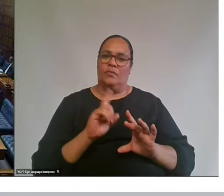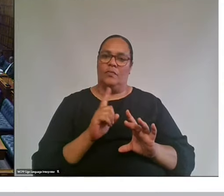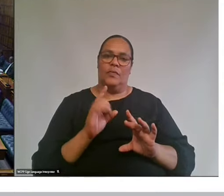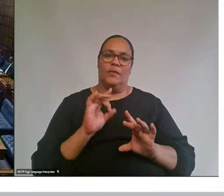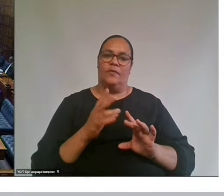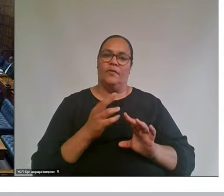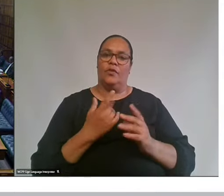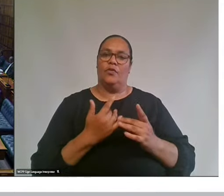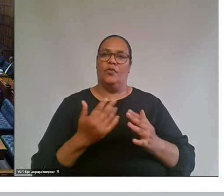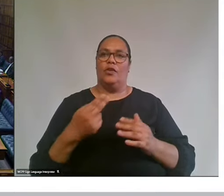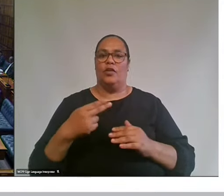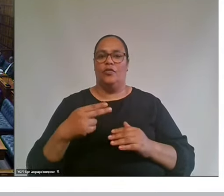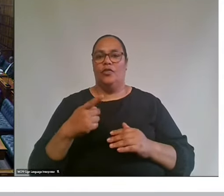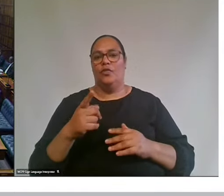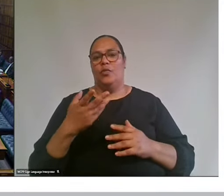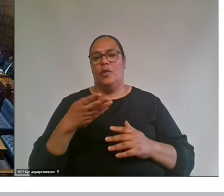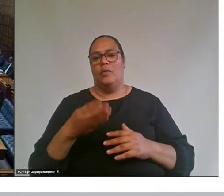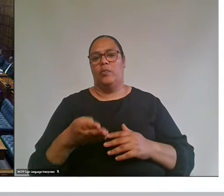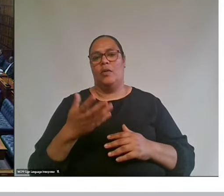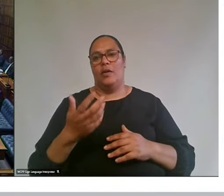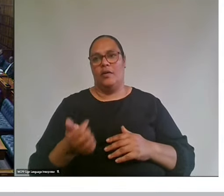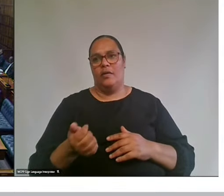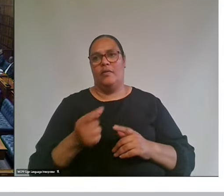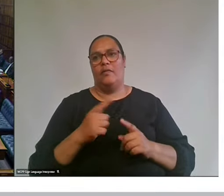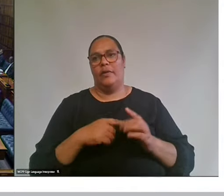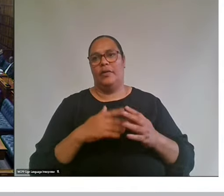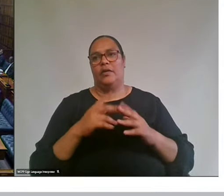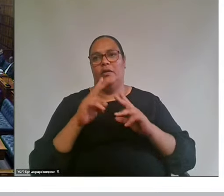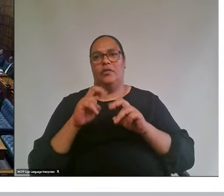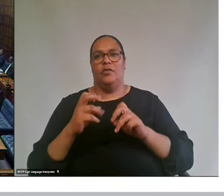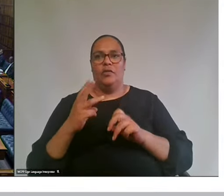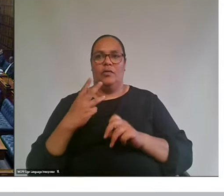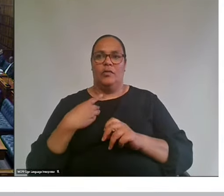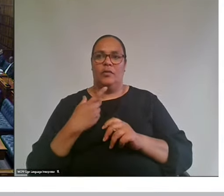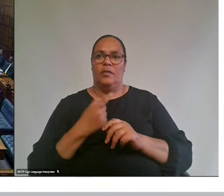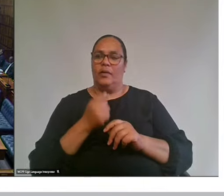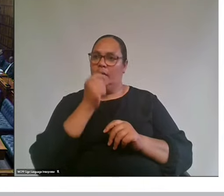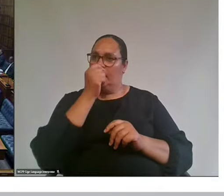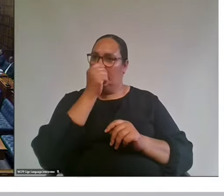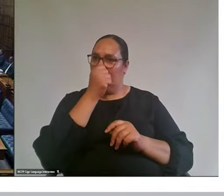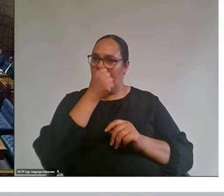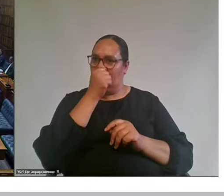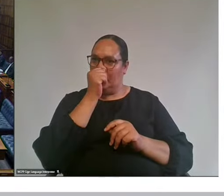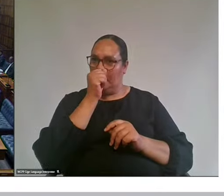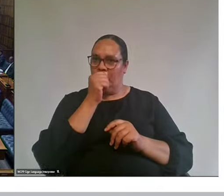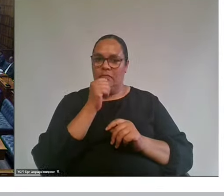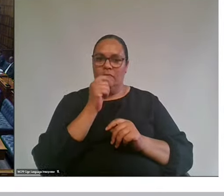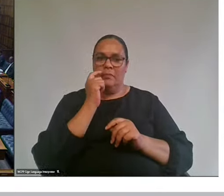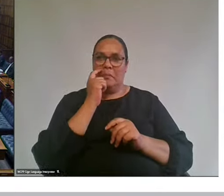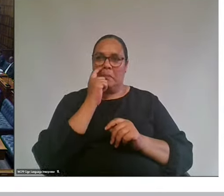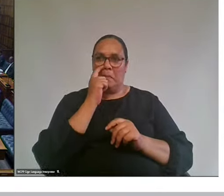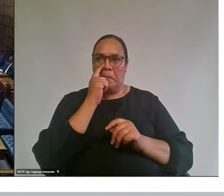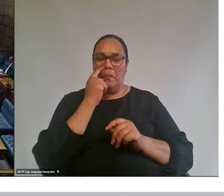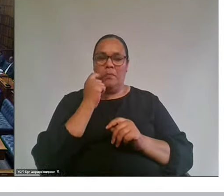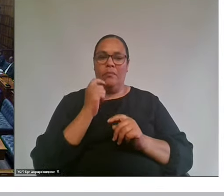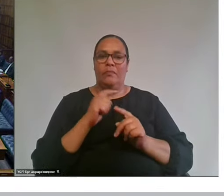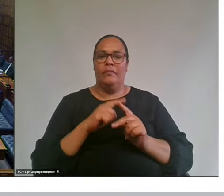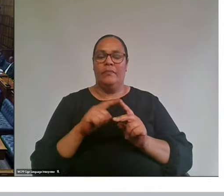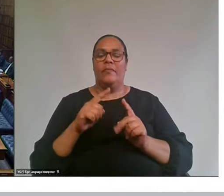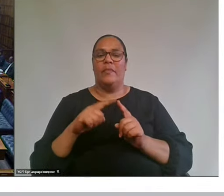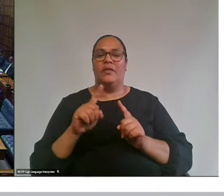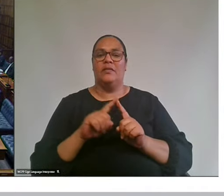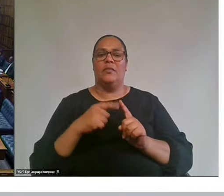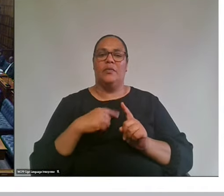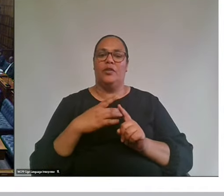hydrogen are we looking at here uh whether there's been any research about pros and cons of different types um I'm also